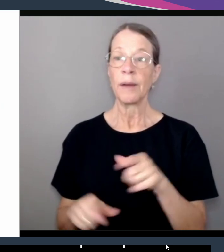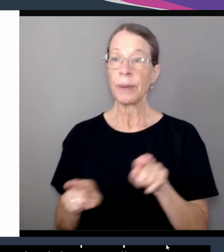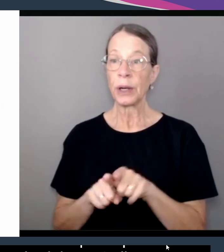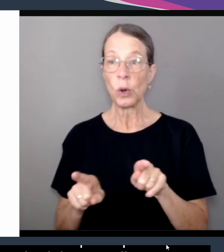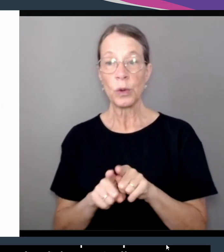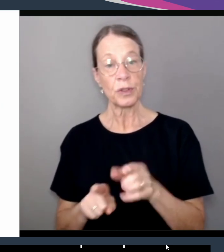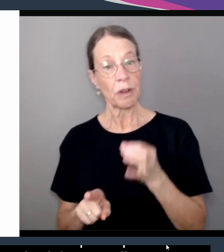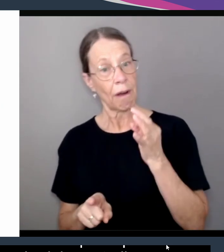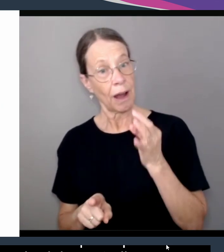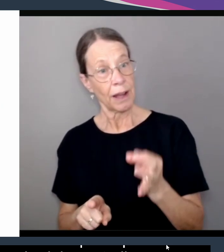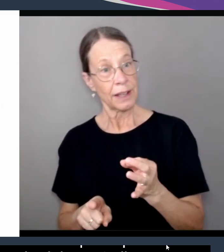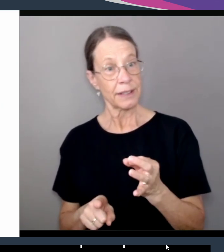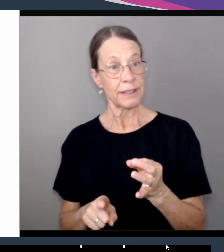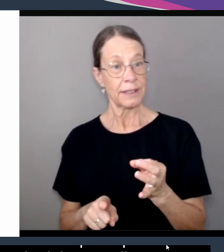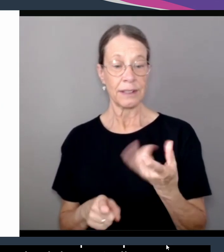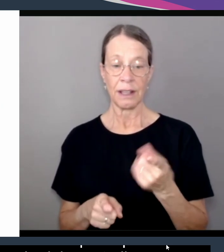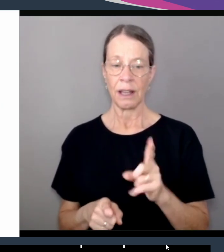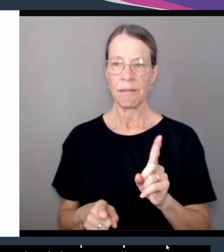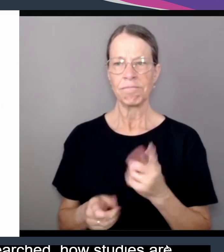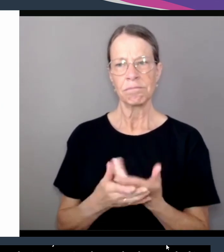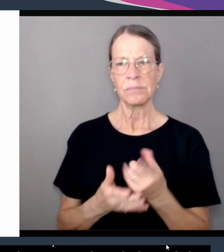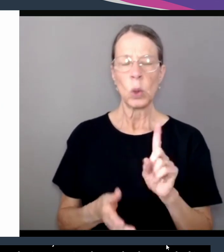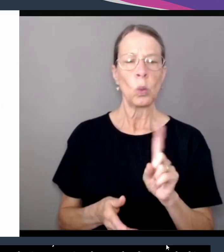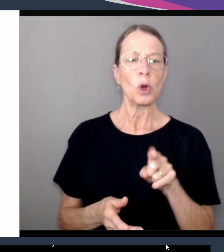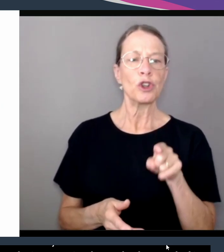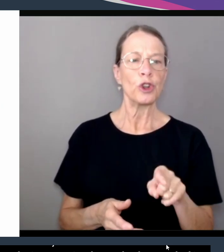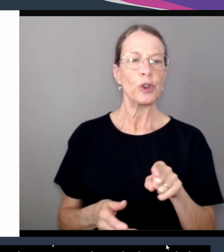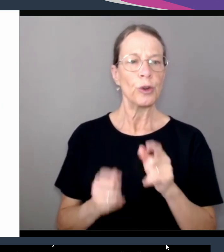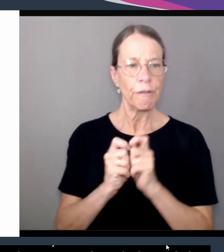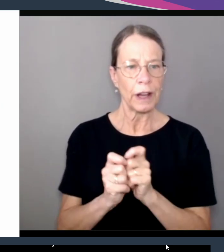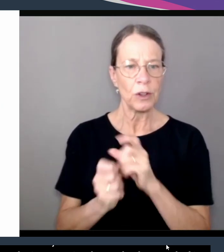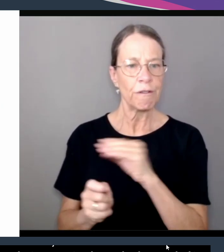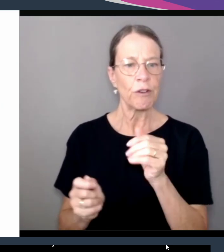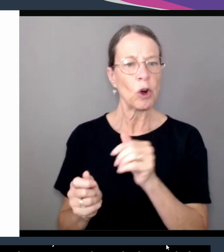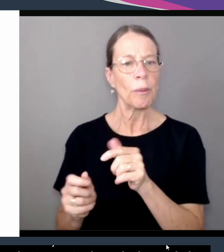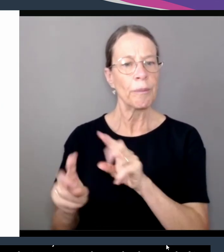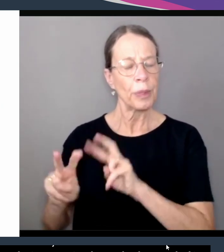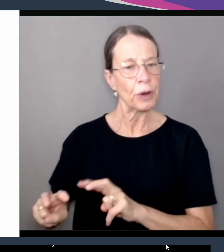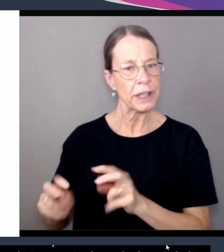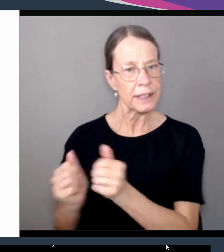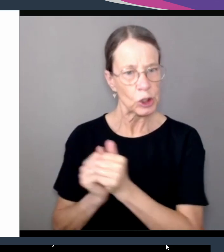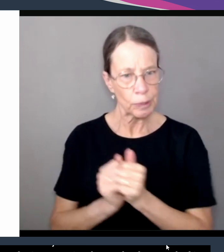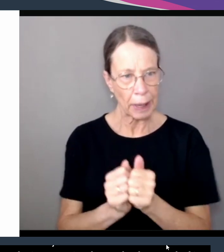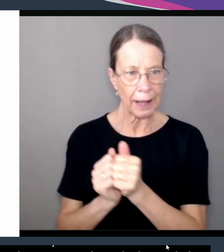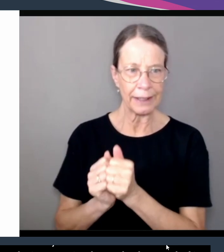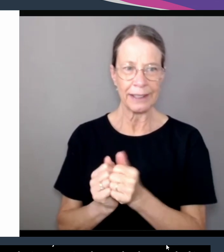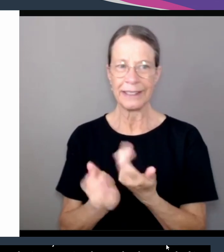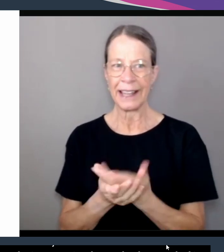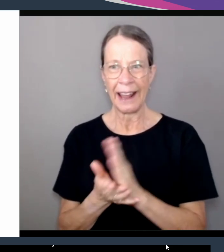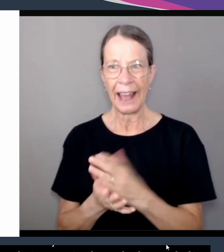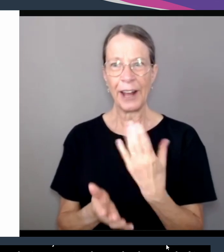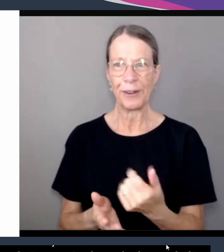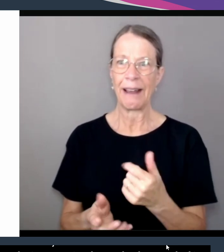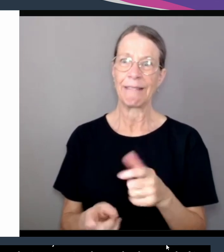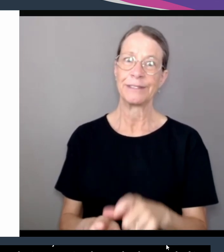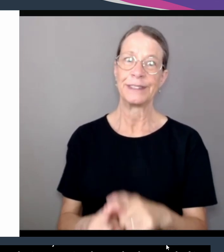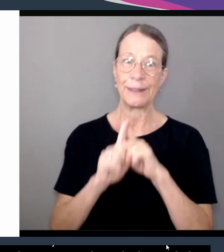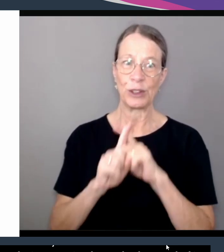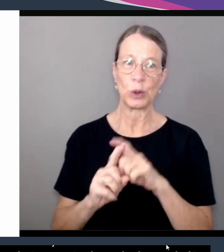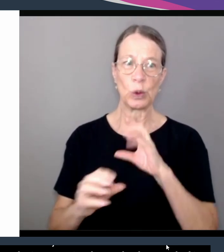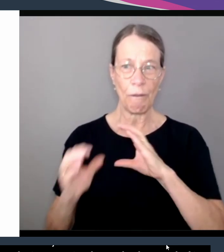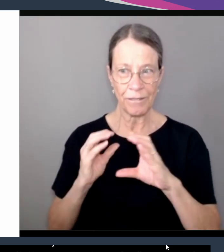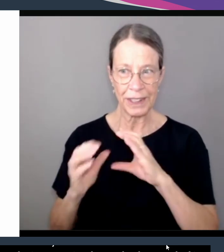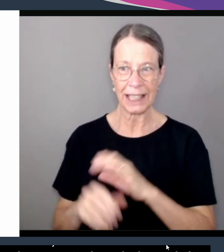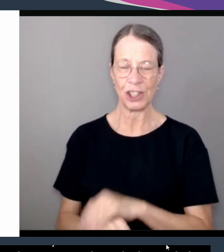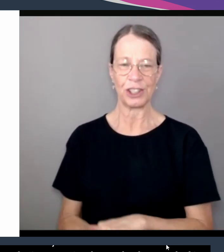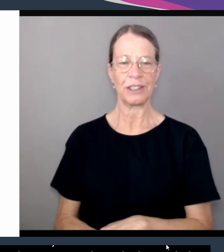research partners and how to have some of those difficult and awkward conversations to demand things of us. To take